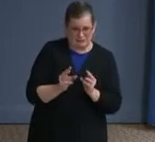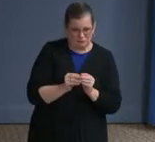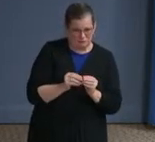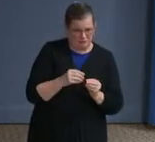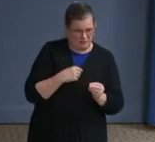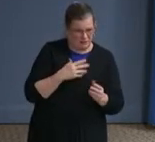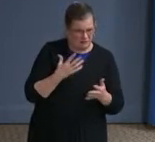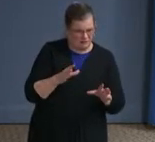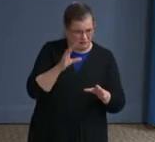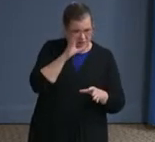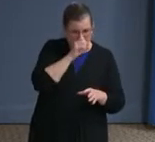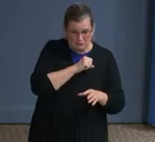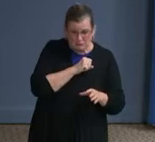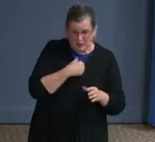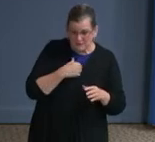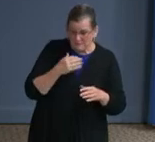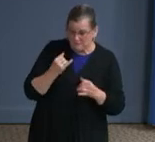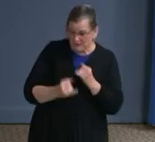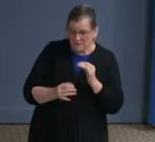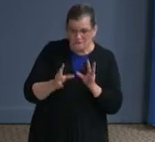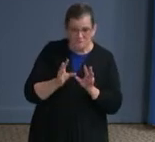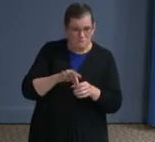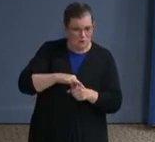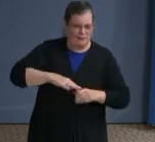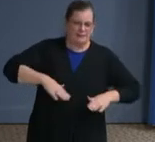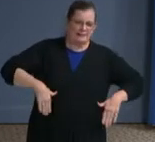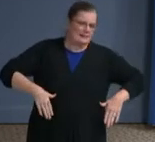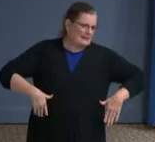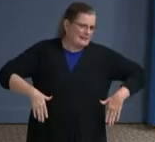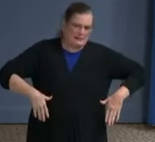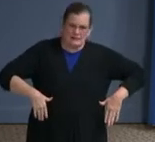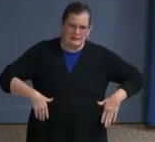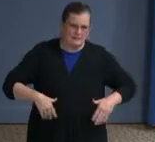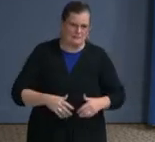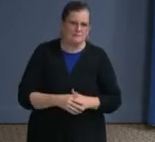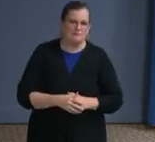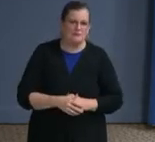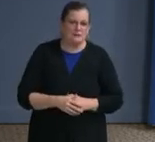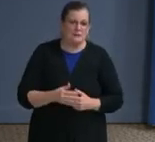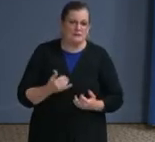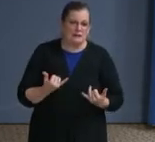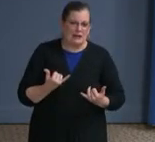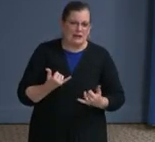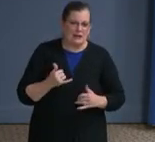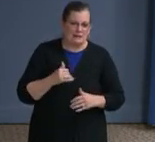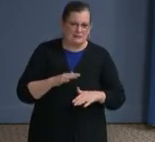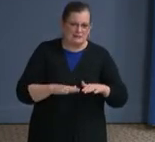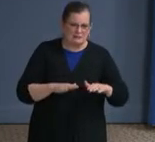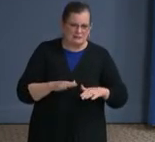this a week ago, and that's the Minor Consent for Vaccinations Amendment Act.